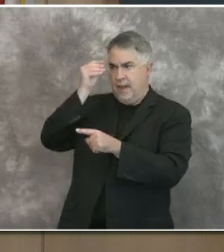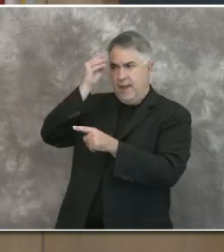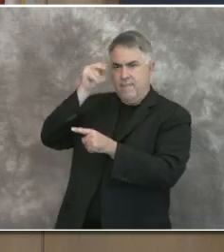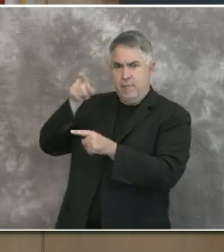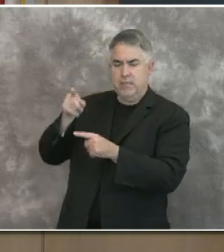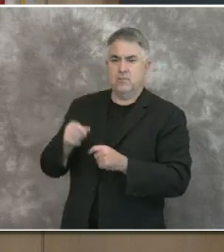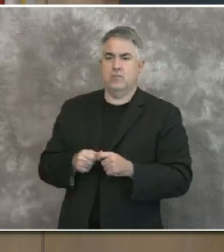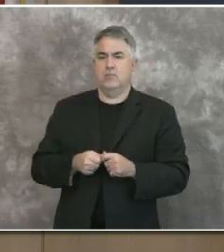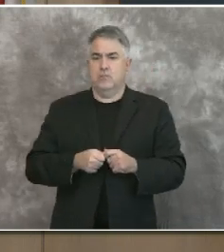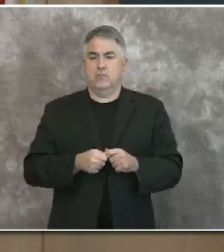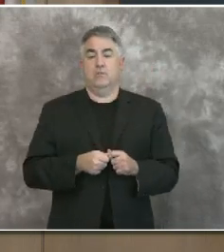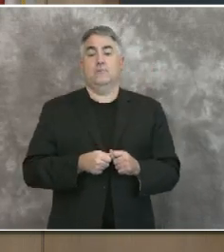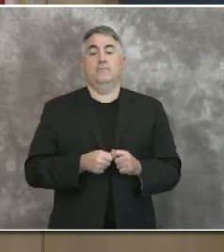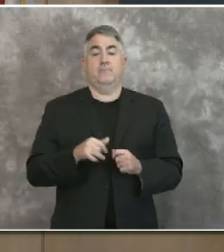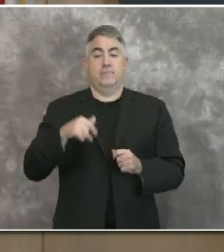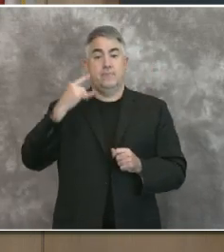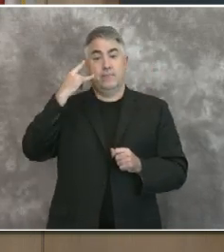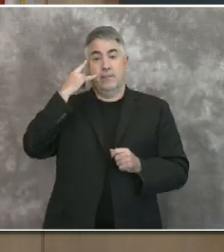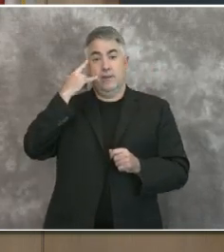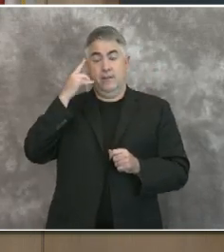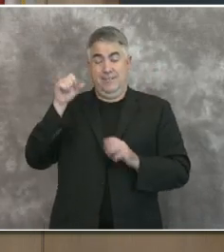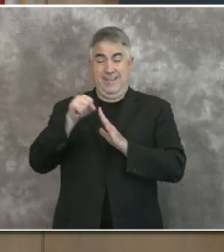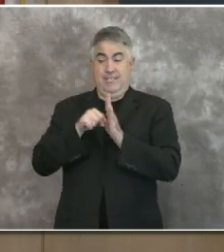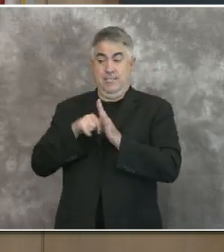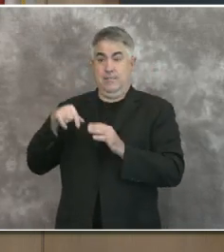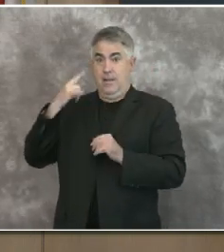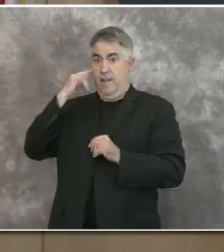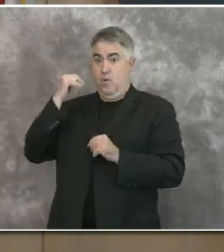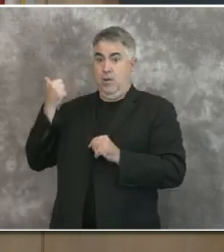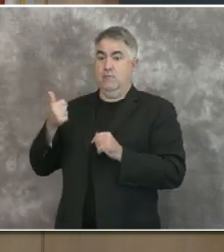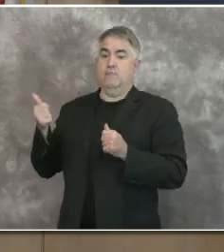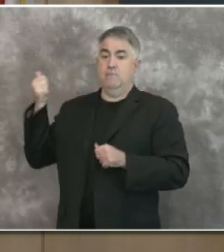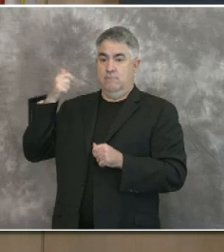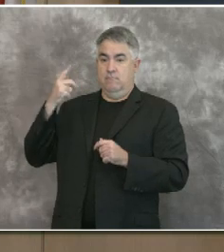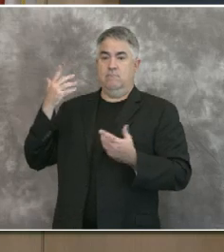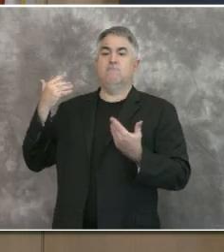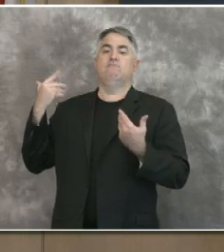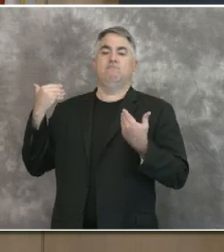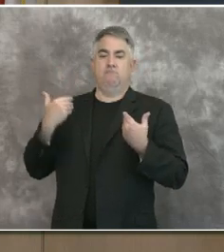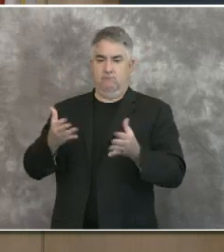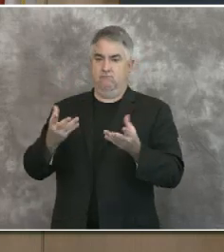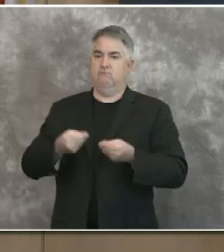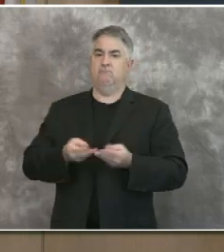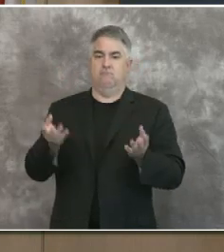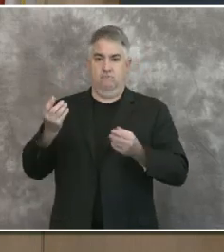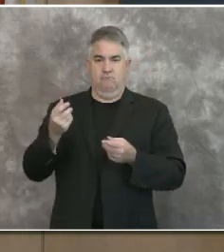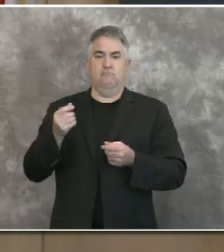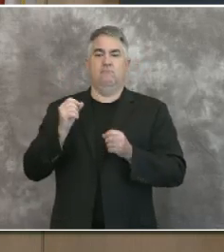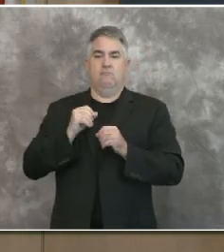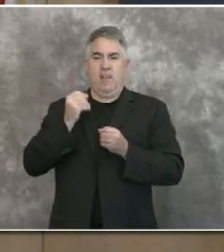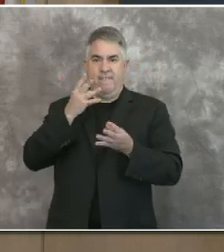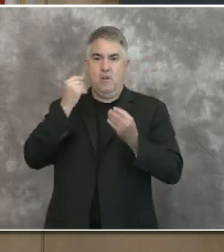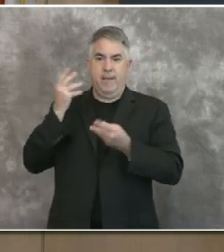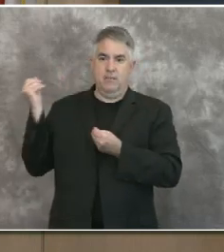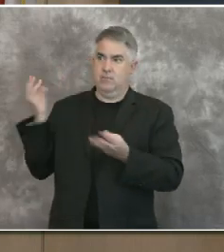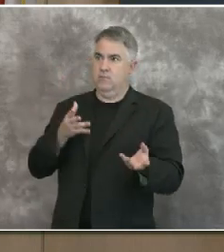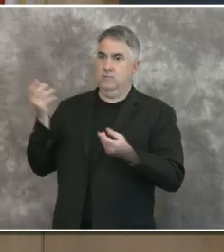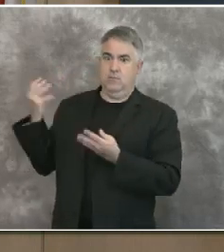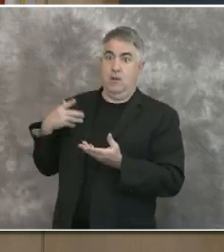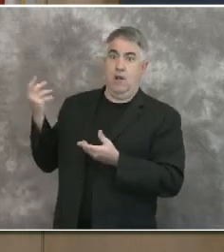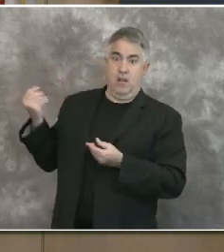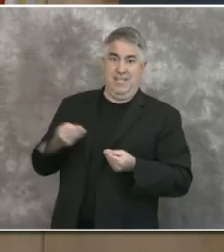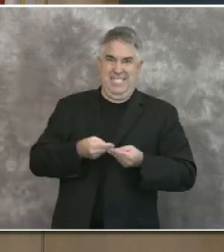approval breaking late last night, the department quickly got messages out via its stakeholder partners and sent